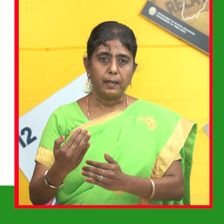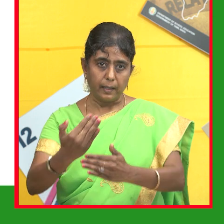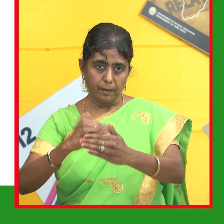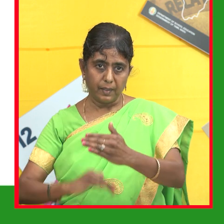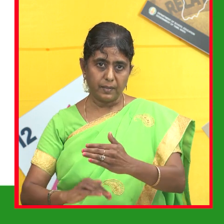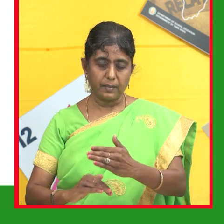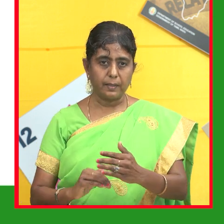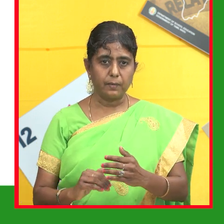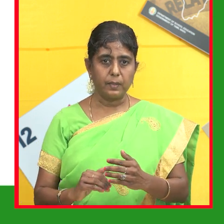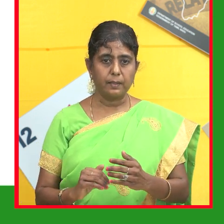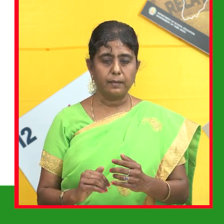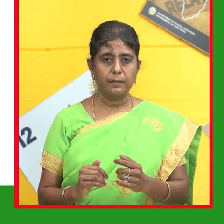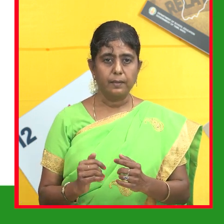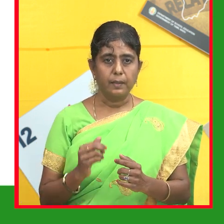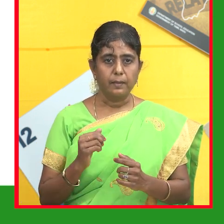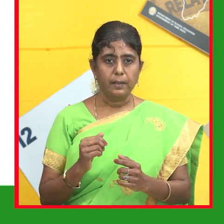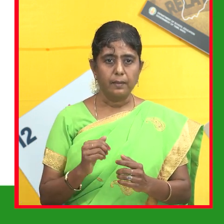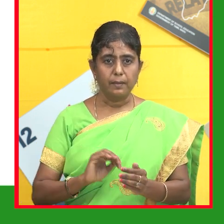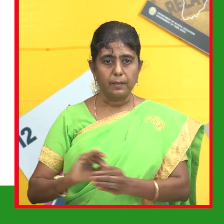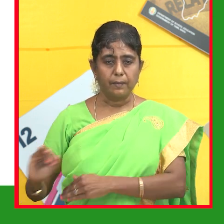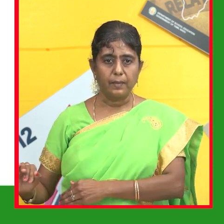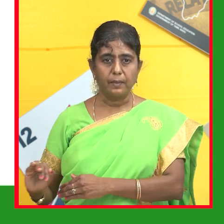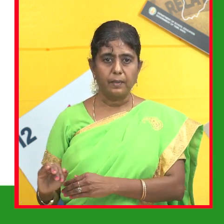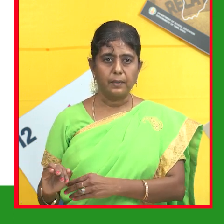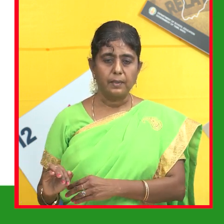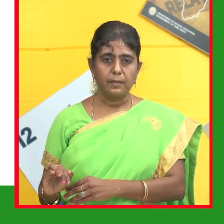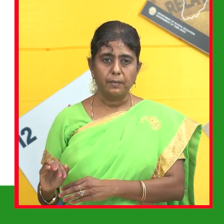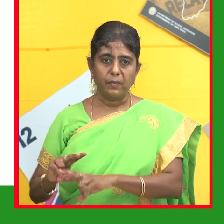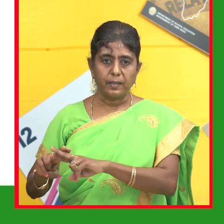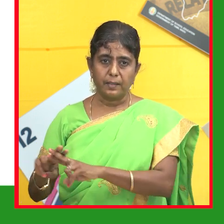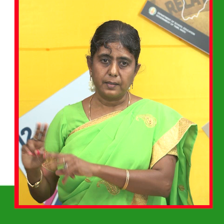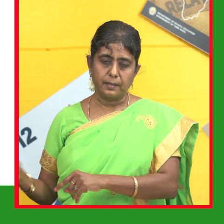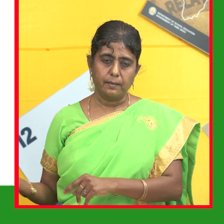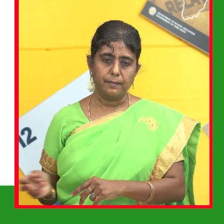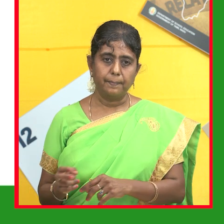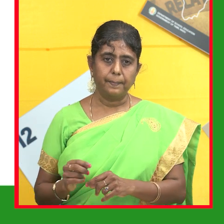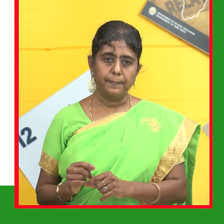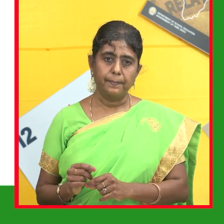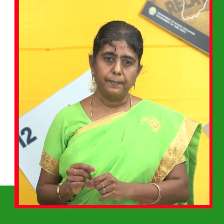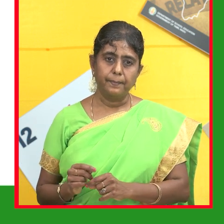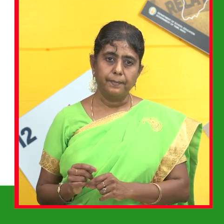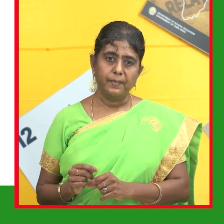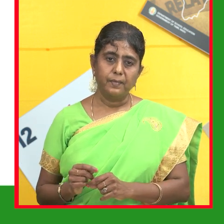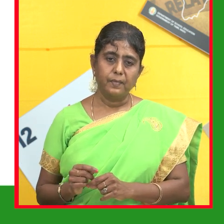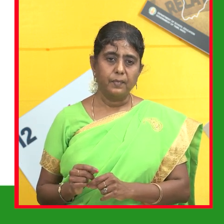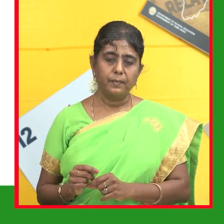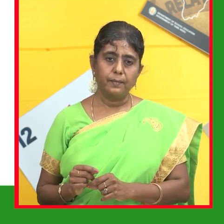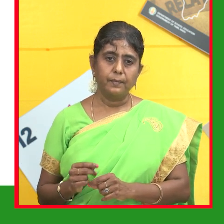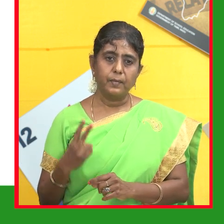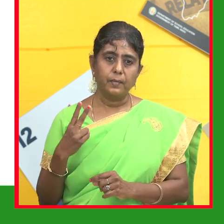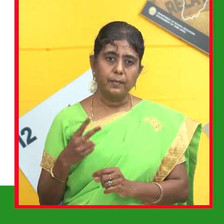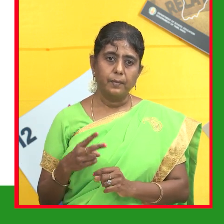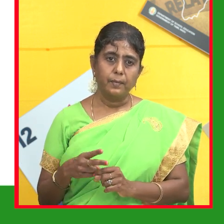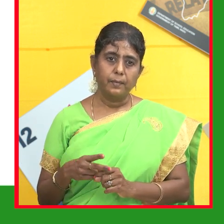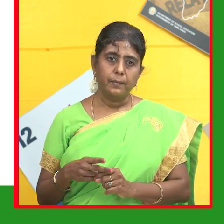And the denominator one, what we can do that, take away, we have to factorize that also. Okay, now let's